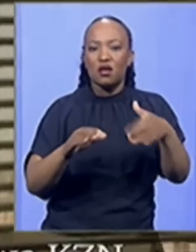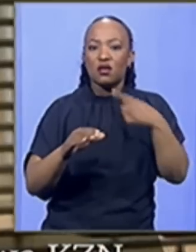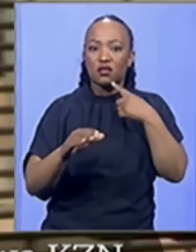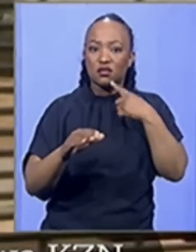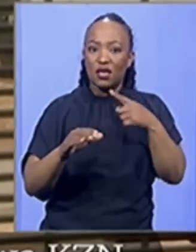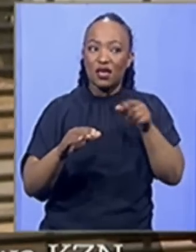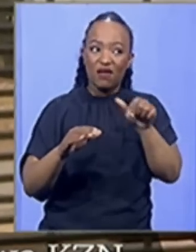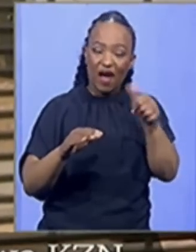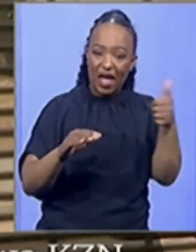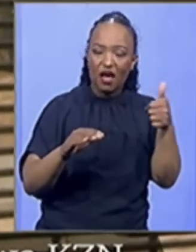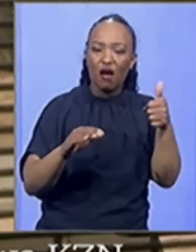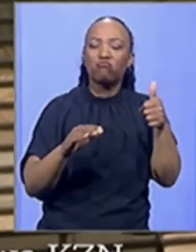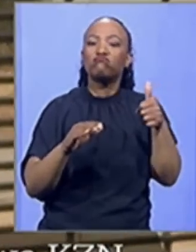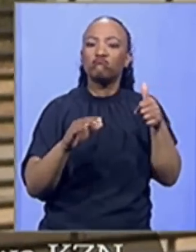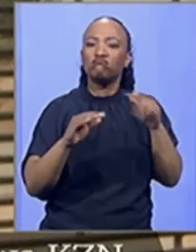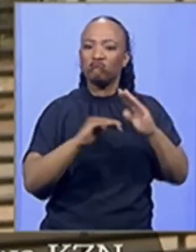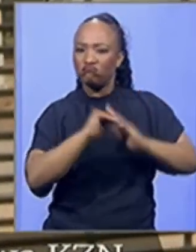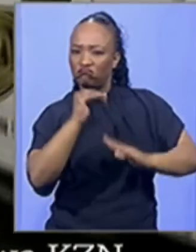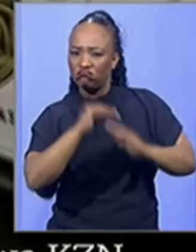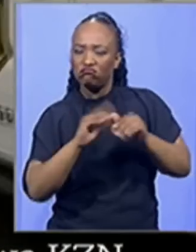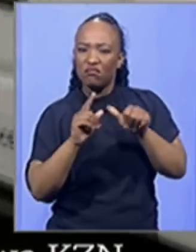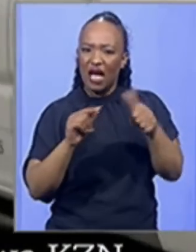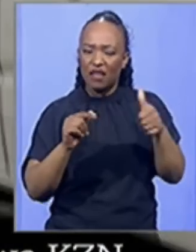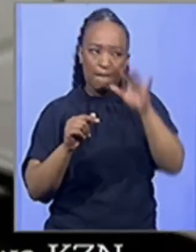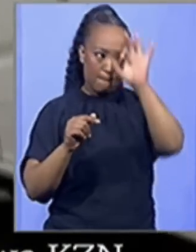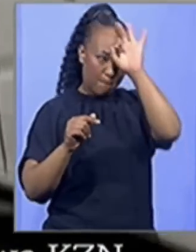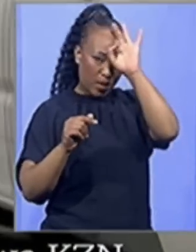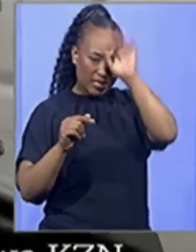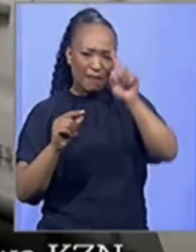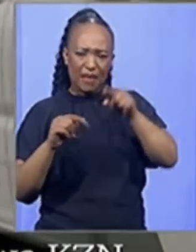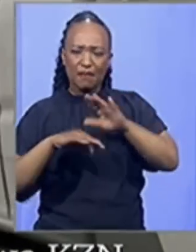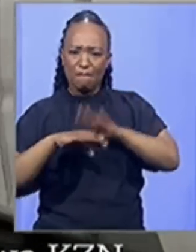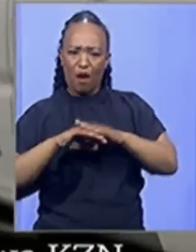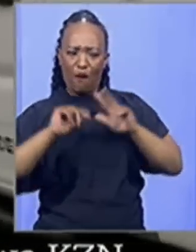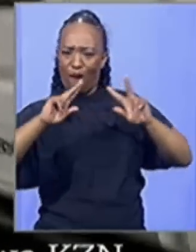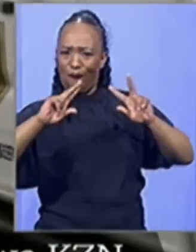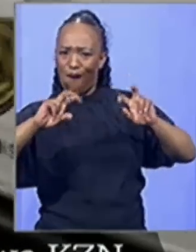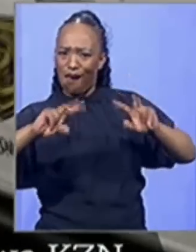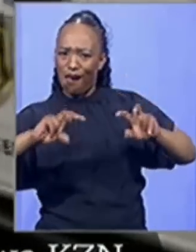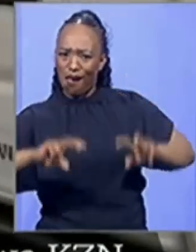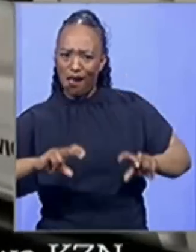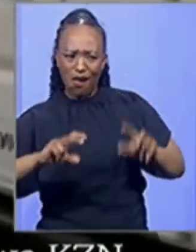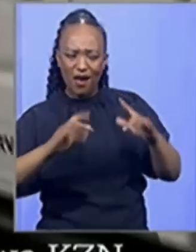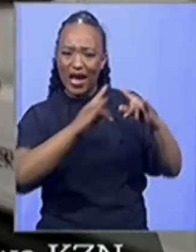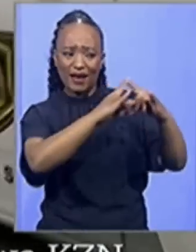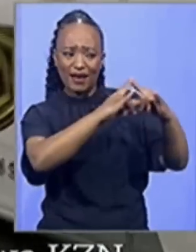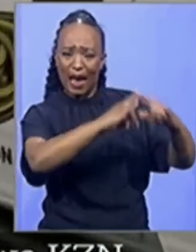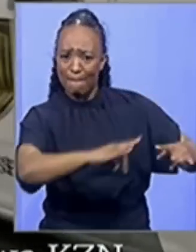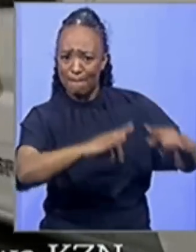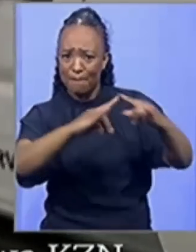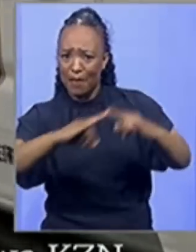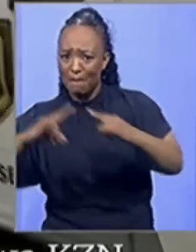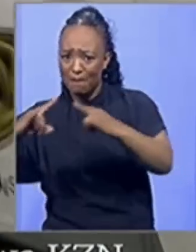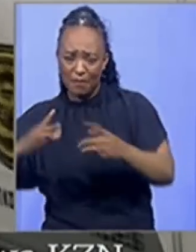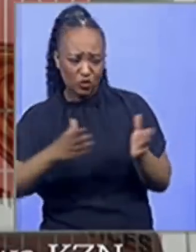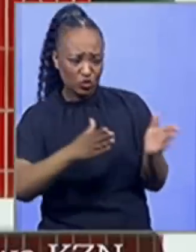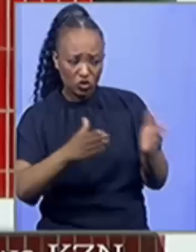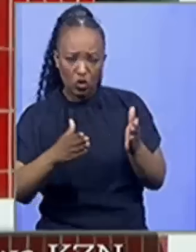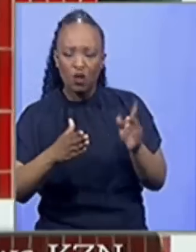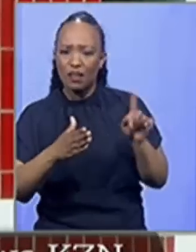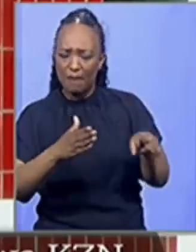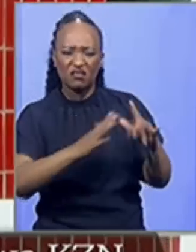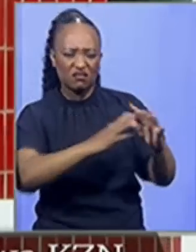metse magae ga mmogo le sepodisi gore ba batlisise le go phutlhamisa dikampa tsa mofuta ono go ralala naga. We